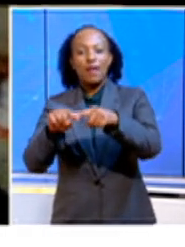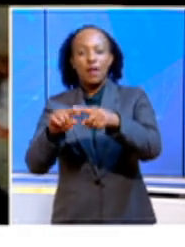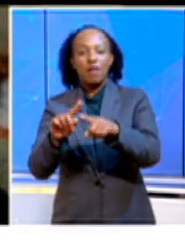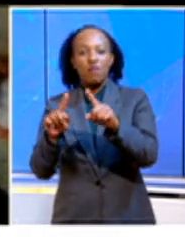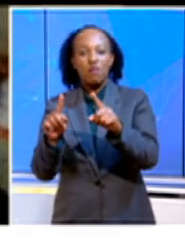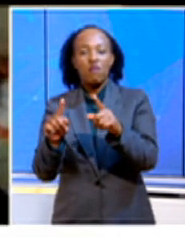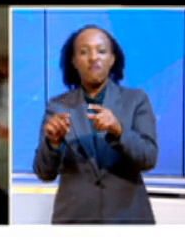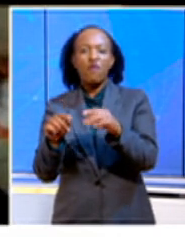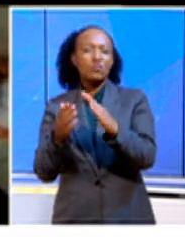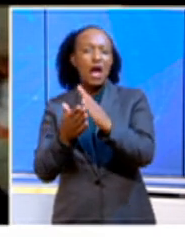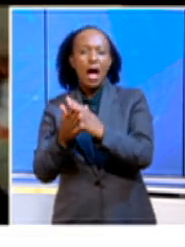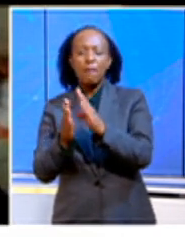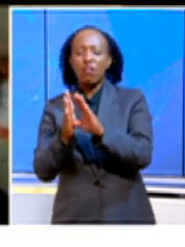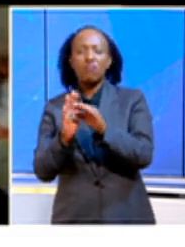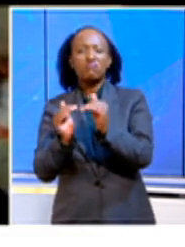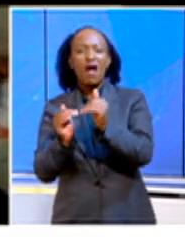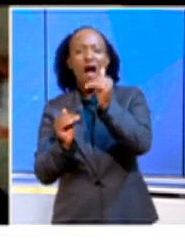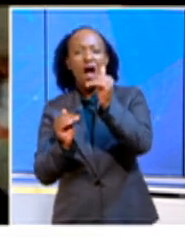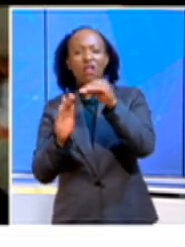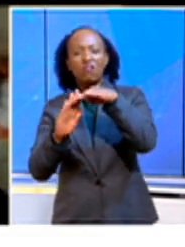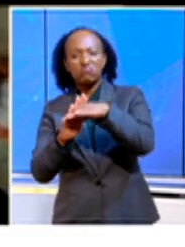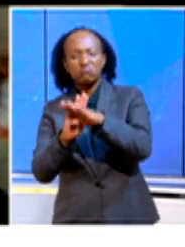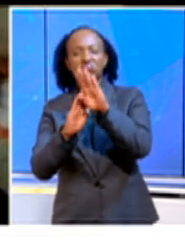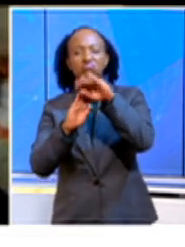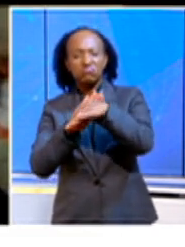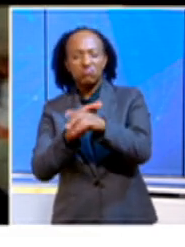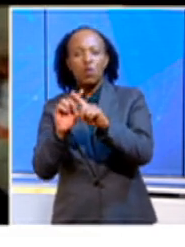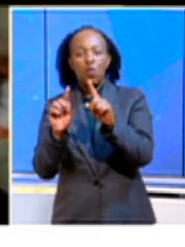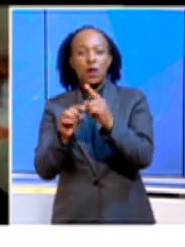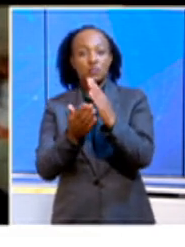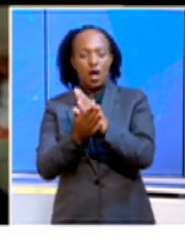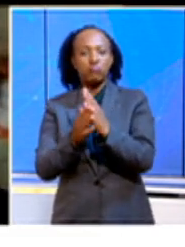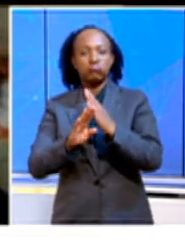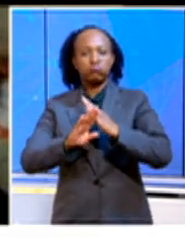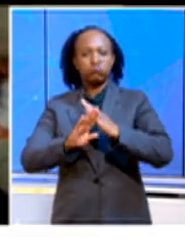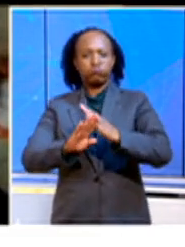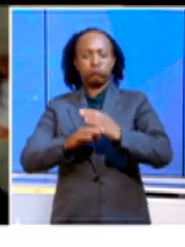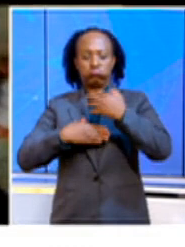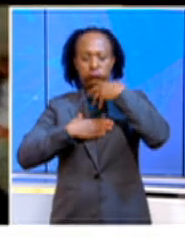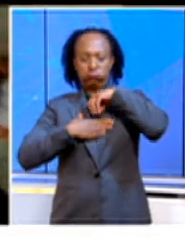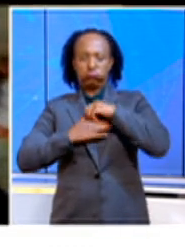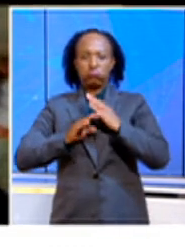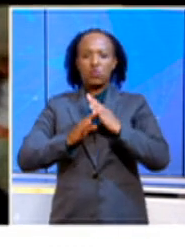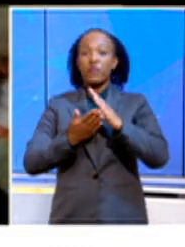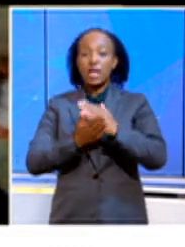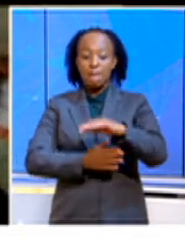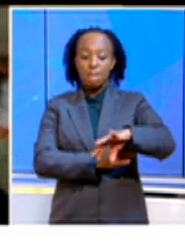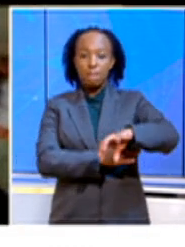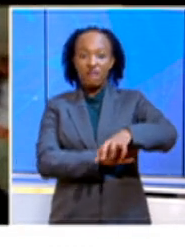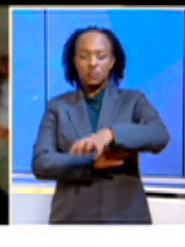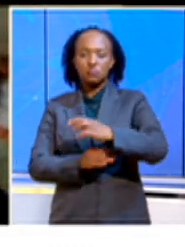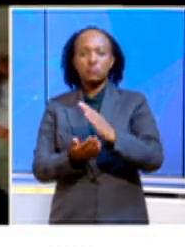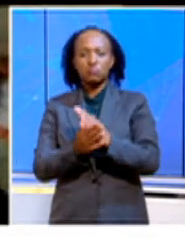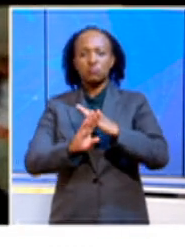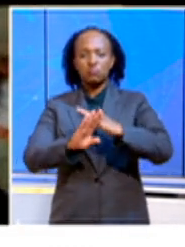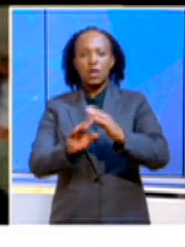high amount to a large amount. And that can already provide some immunity, which might diminish the waves in some provinces. But there's still a very